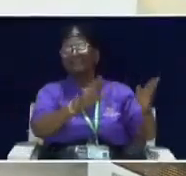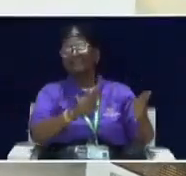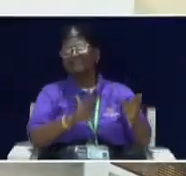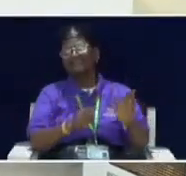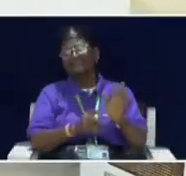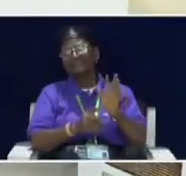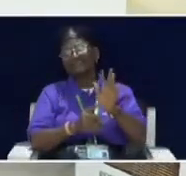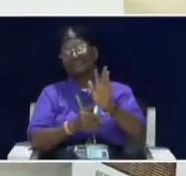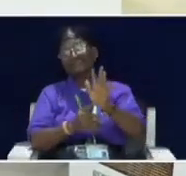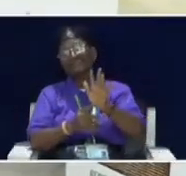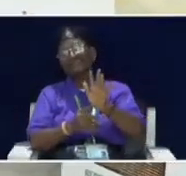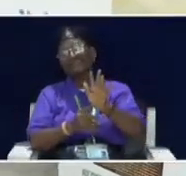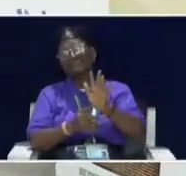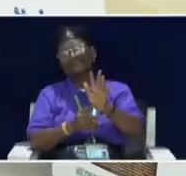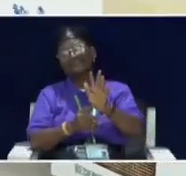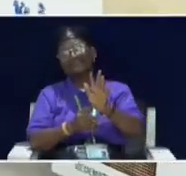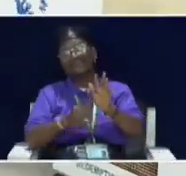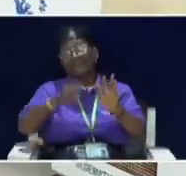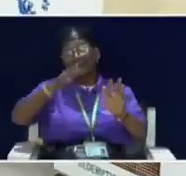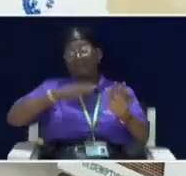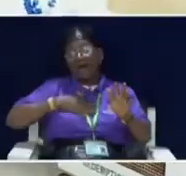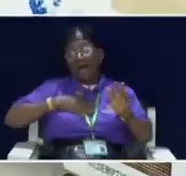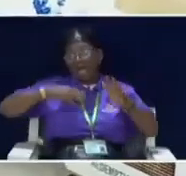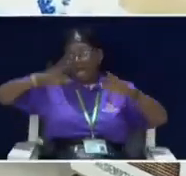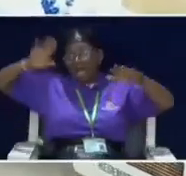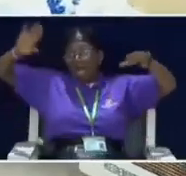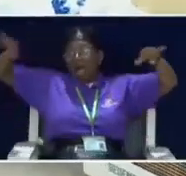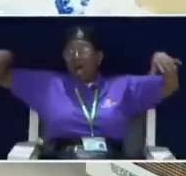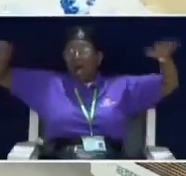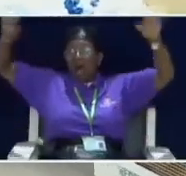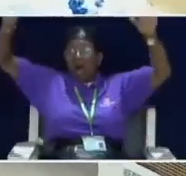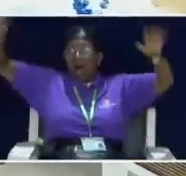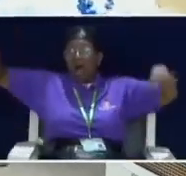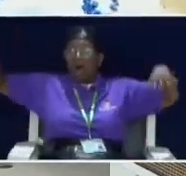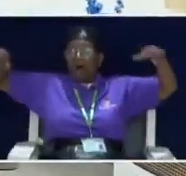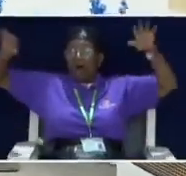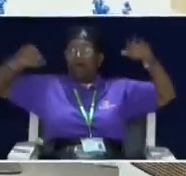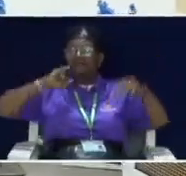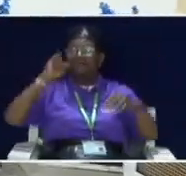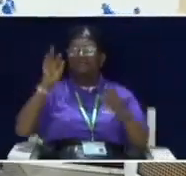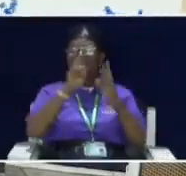Say that like you mean it. My wings is already showing.